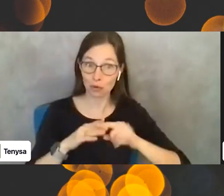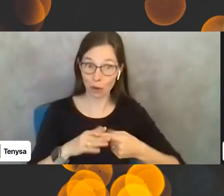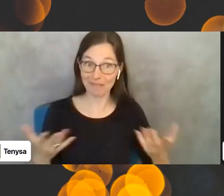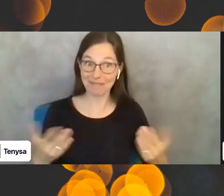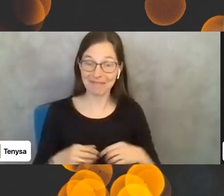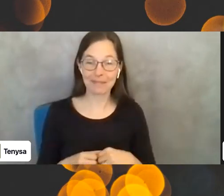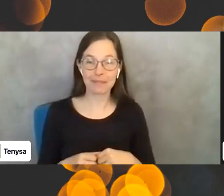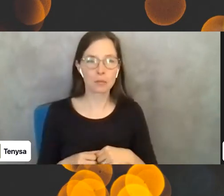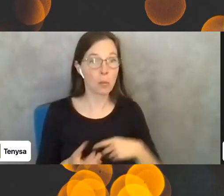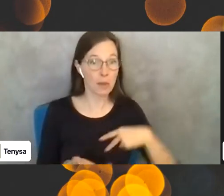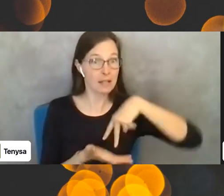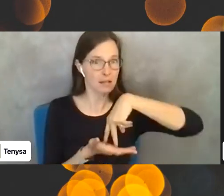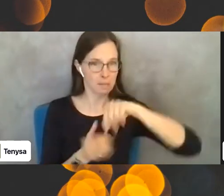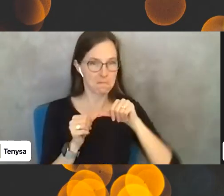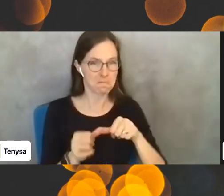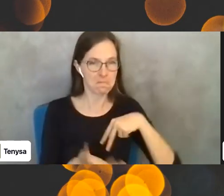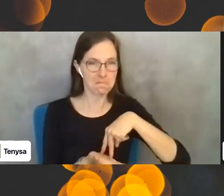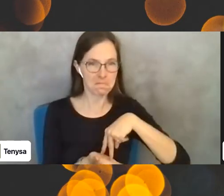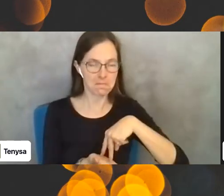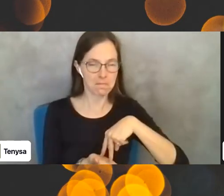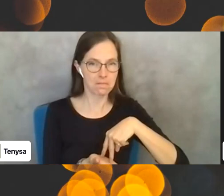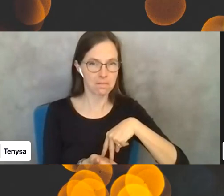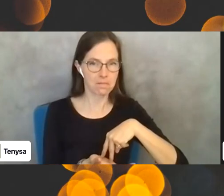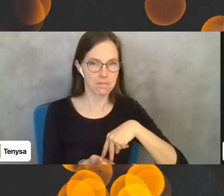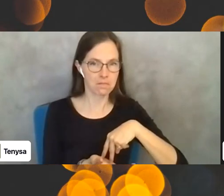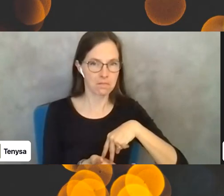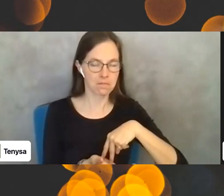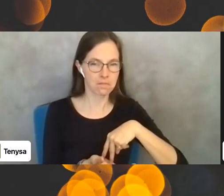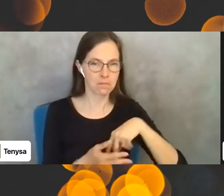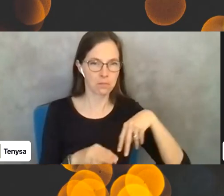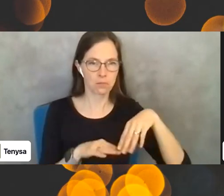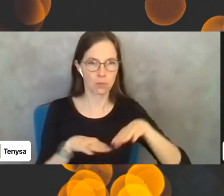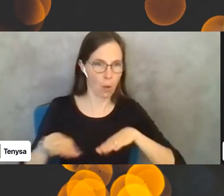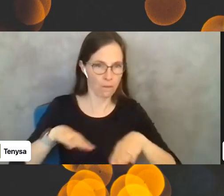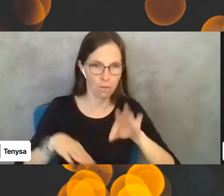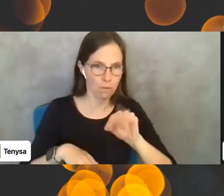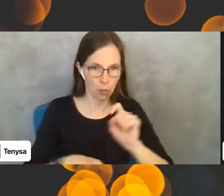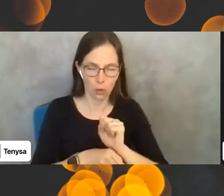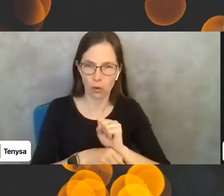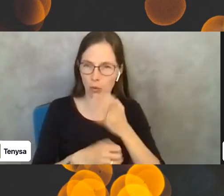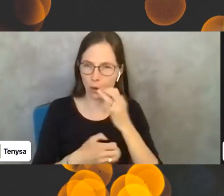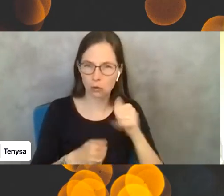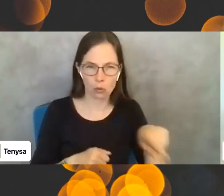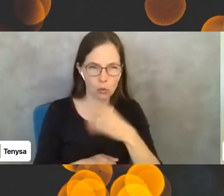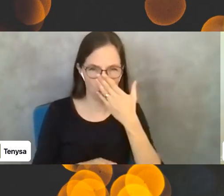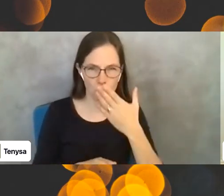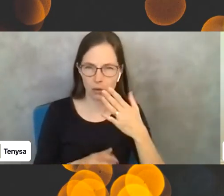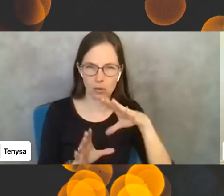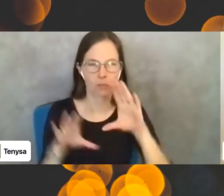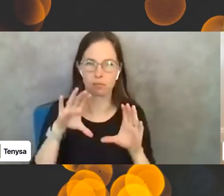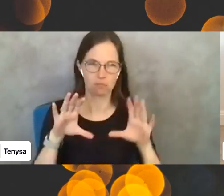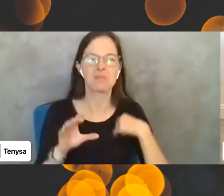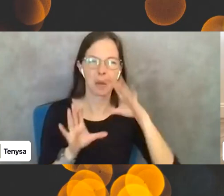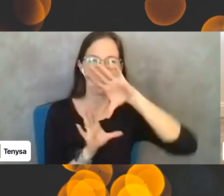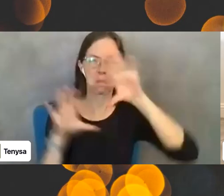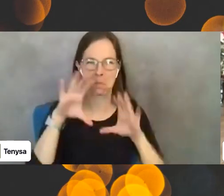stay standing where you're at. We're gonna do some footwork. I'm gonna try to, have you all be as close. Actually, let me go ahead and do this. So that way